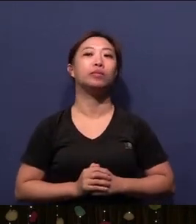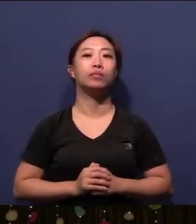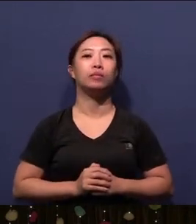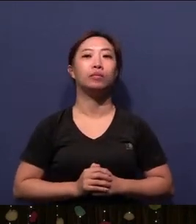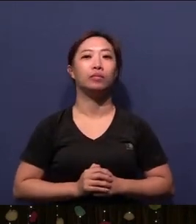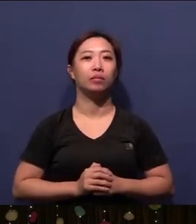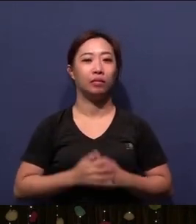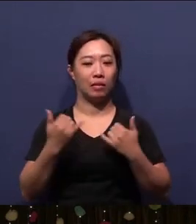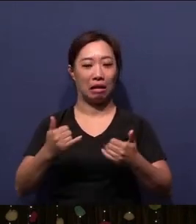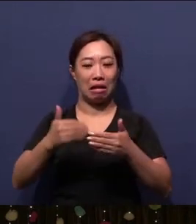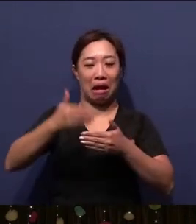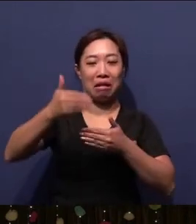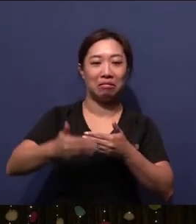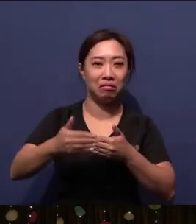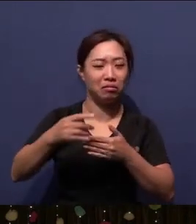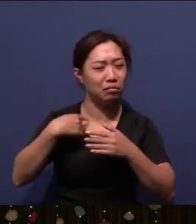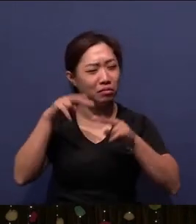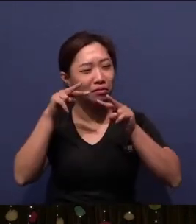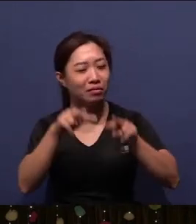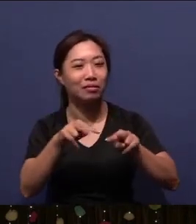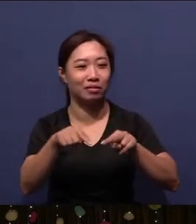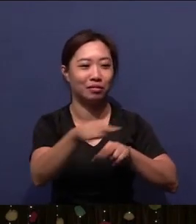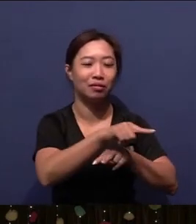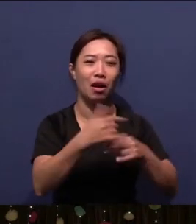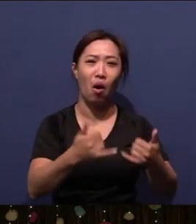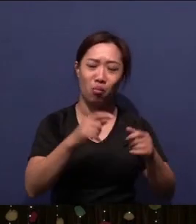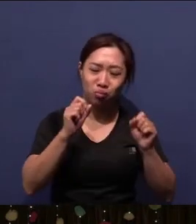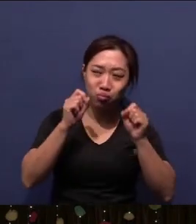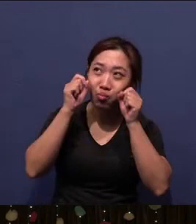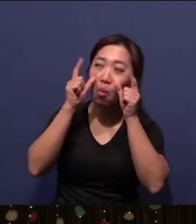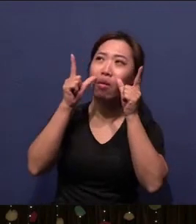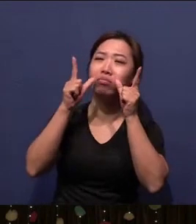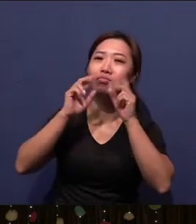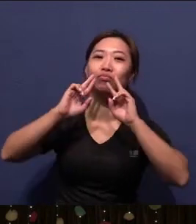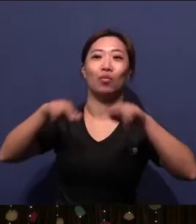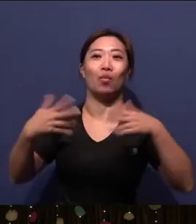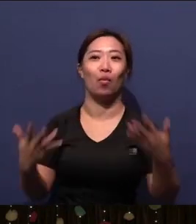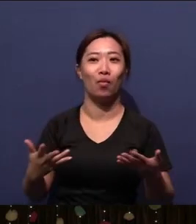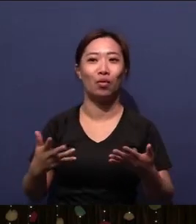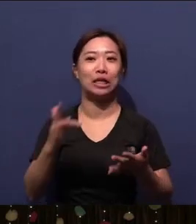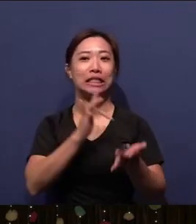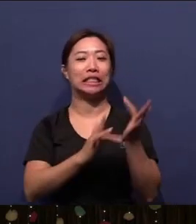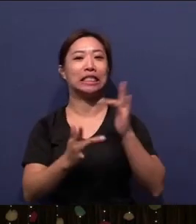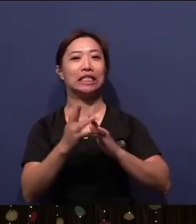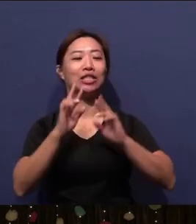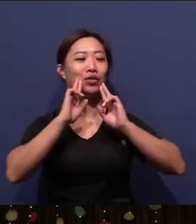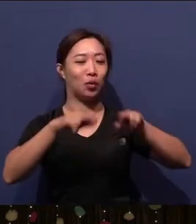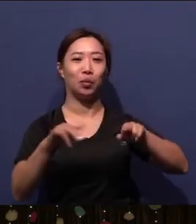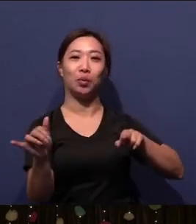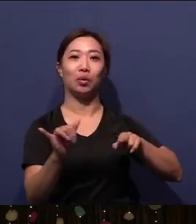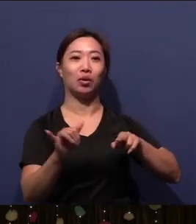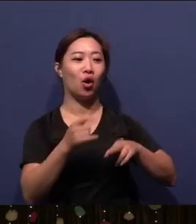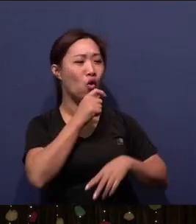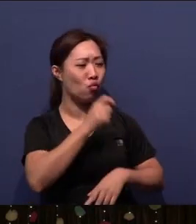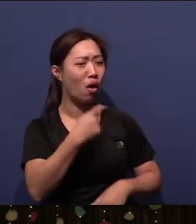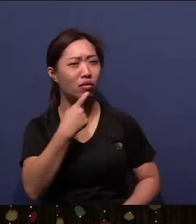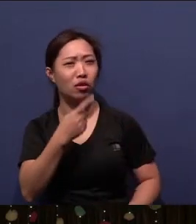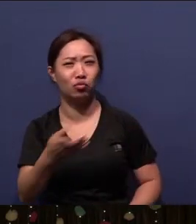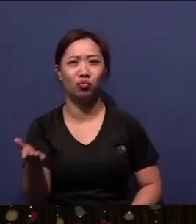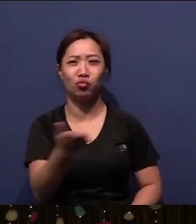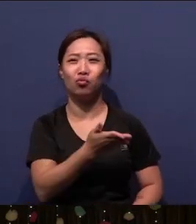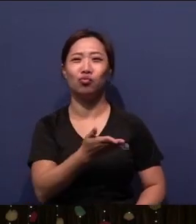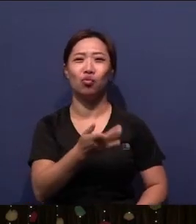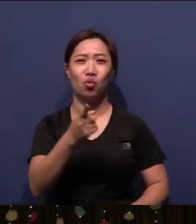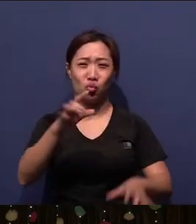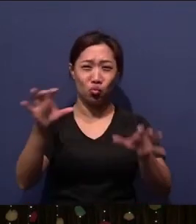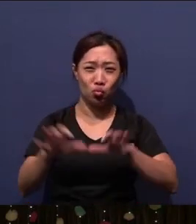We move on and we see that in response to their surprise, Jesus responded to that also. Truly I say to you, as